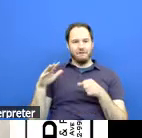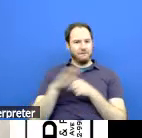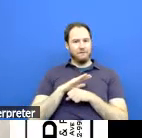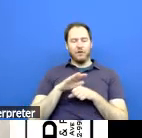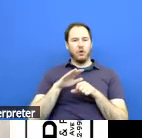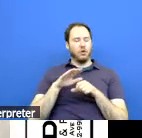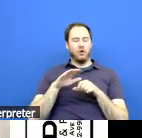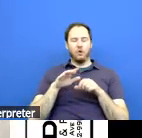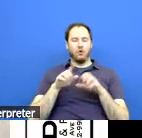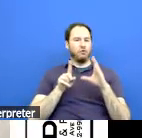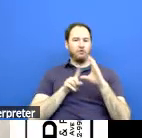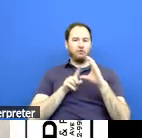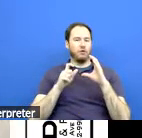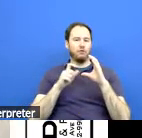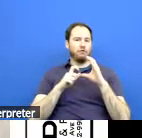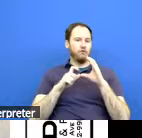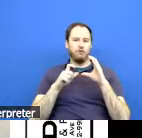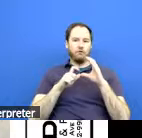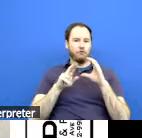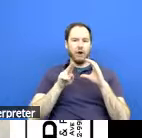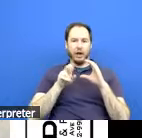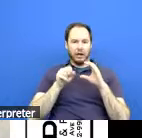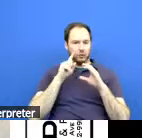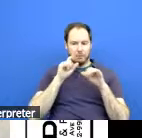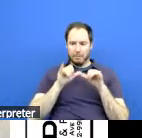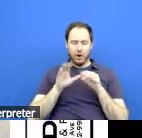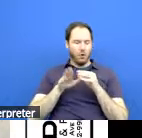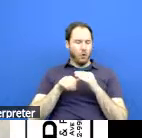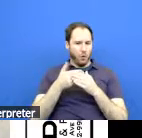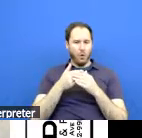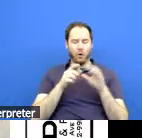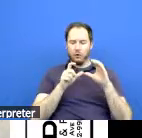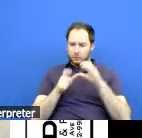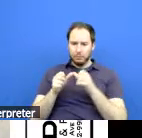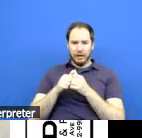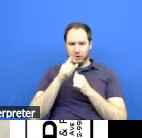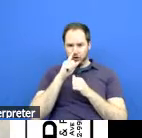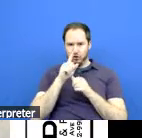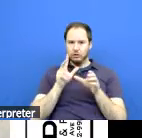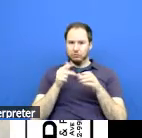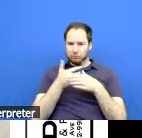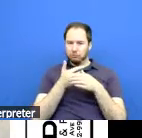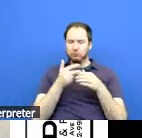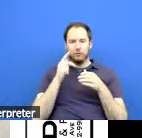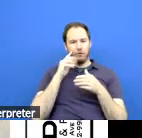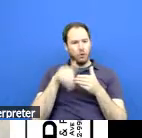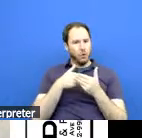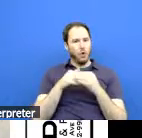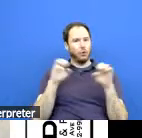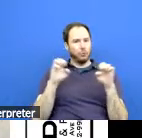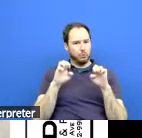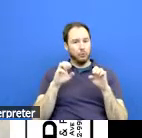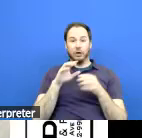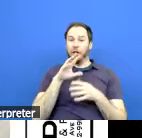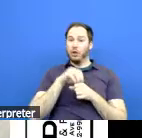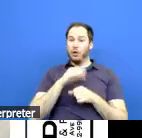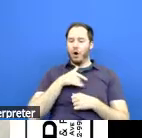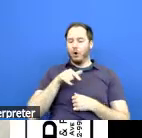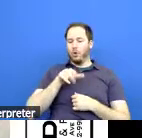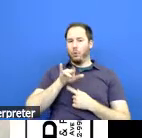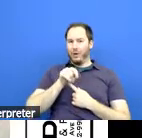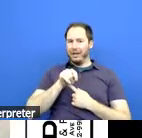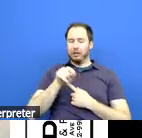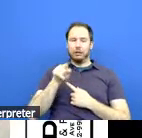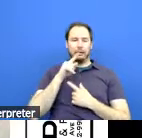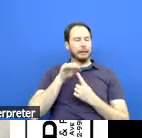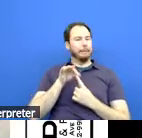of the radii for all of the large emergency vehicles, including the Quint, which